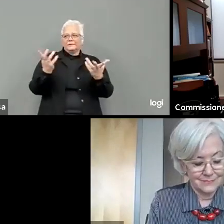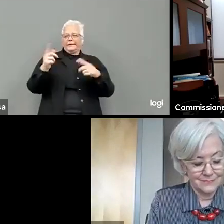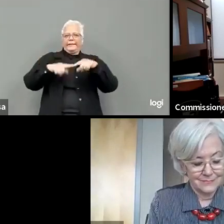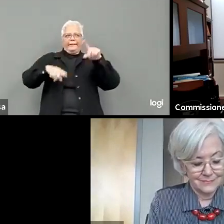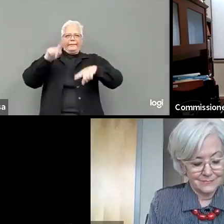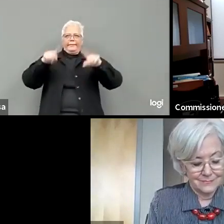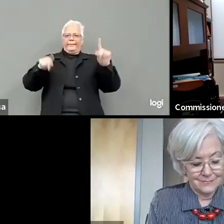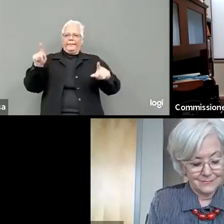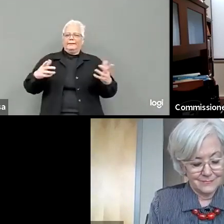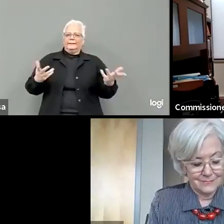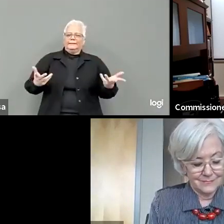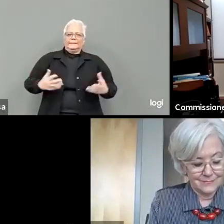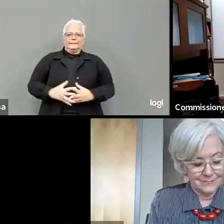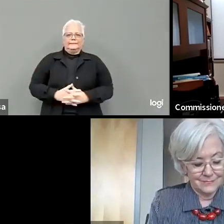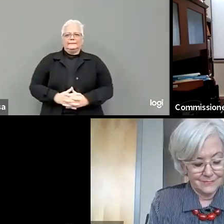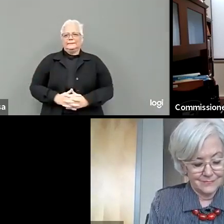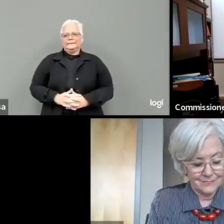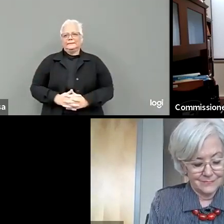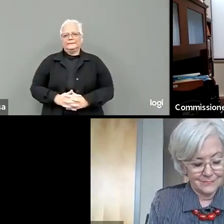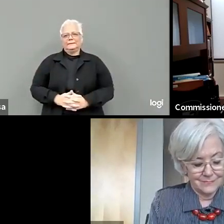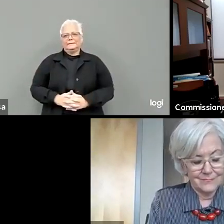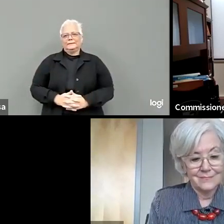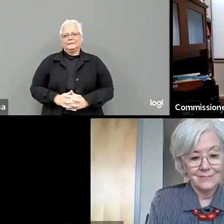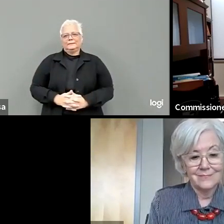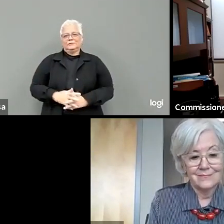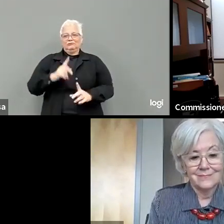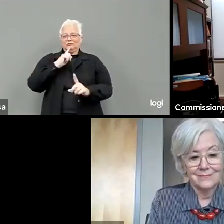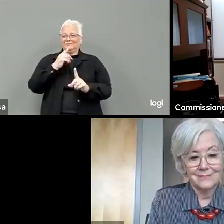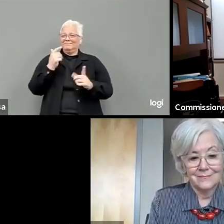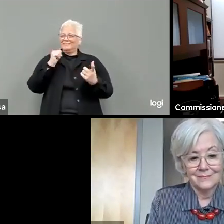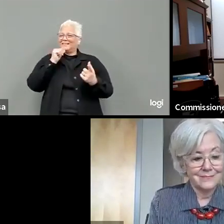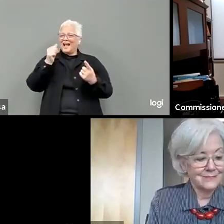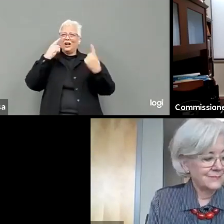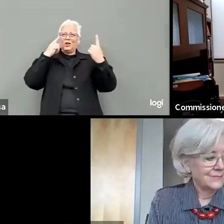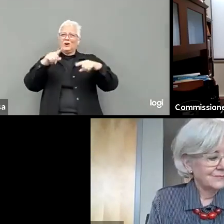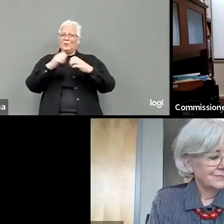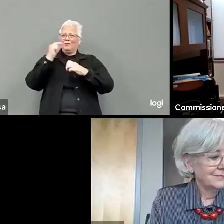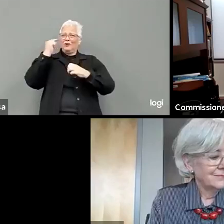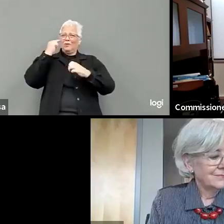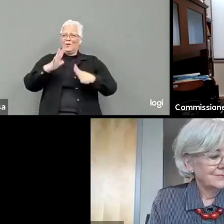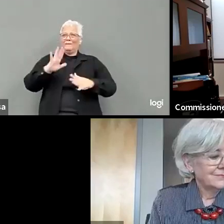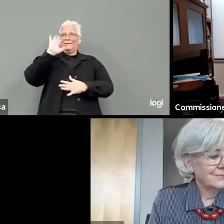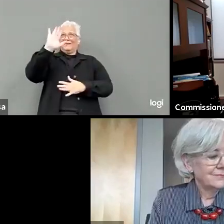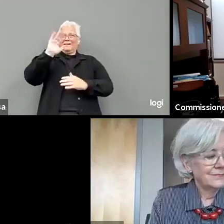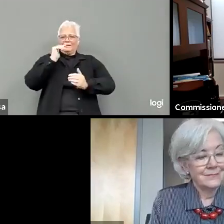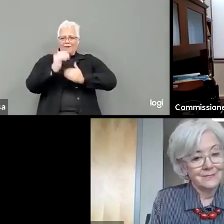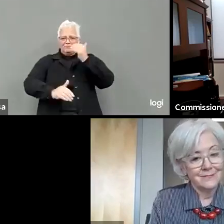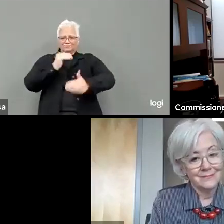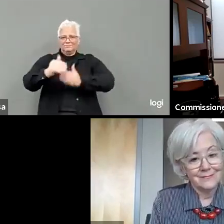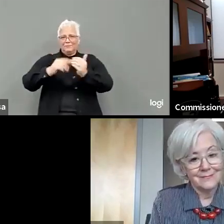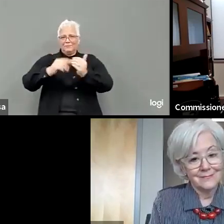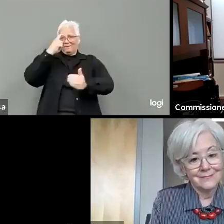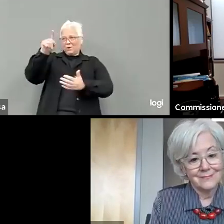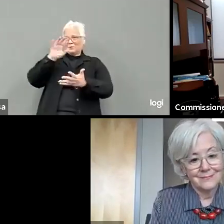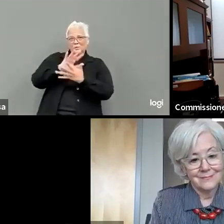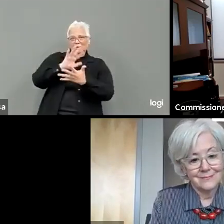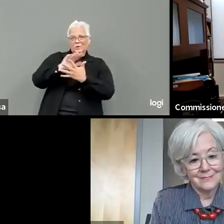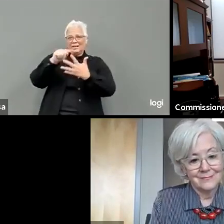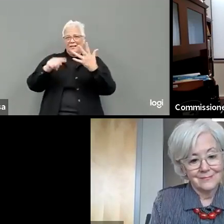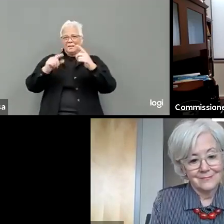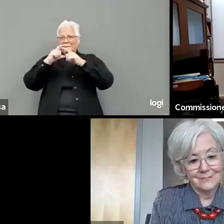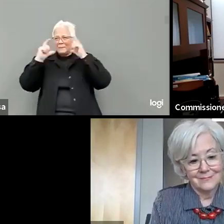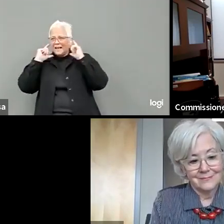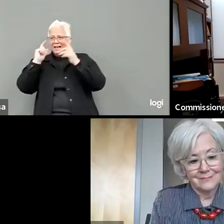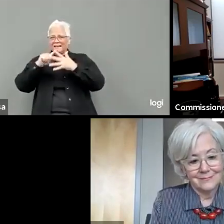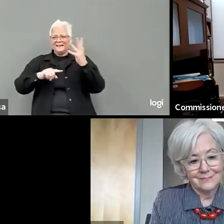local decision making when we needed his help to slow the spread of the virus with a mask order. But is he right that we need a plan